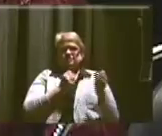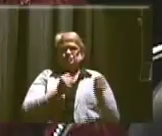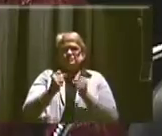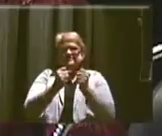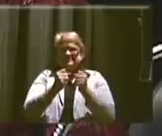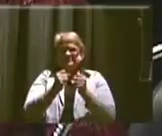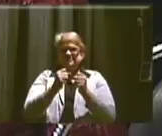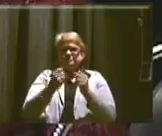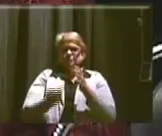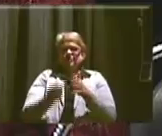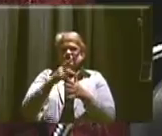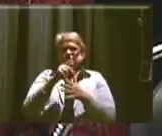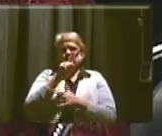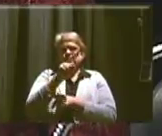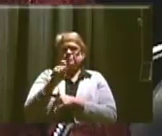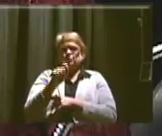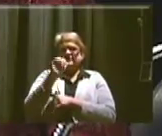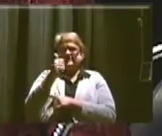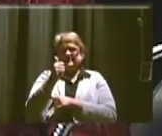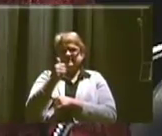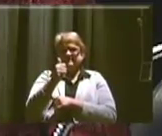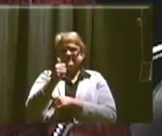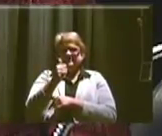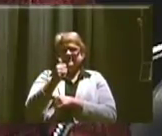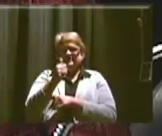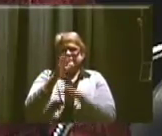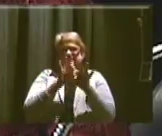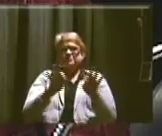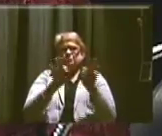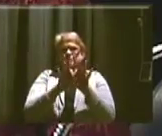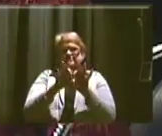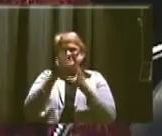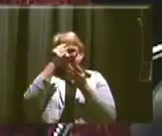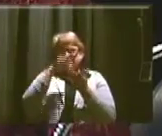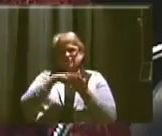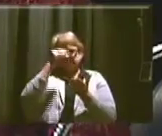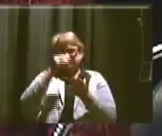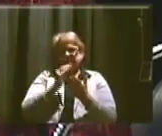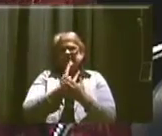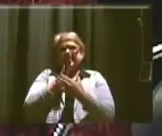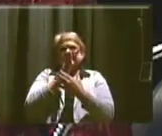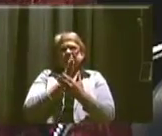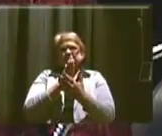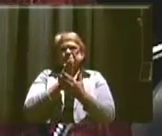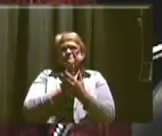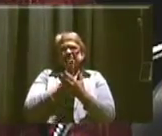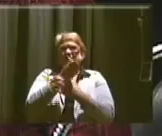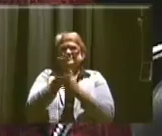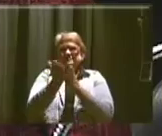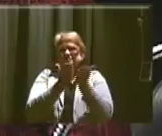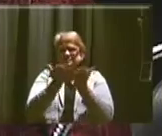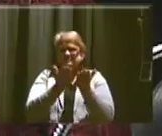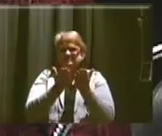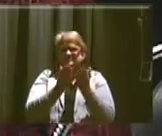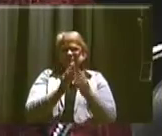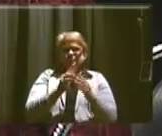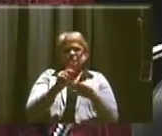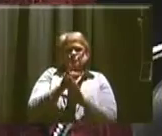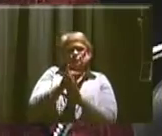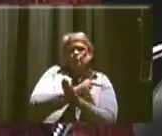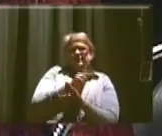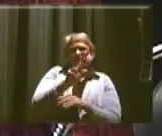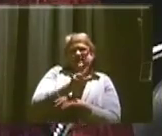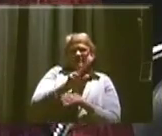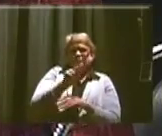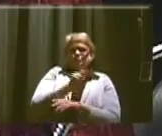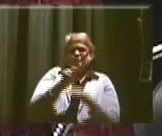the importance of early learning interventions, pre-K through 3. So we worked on that at the work session. We know it's important